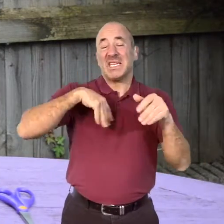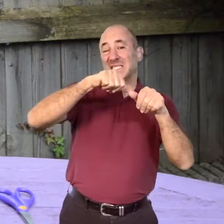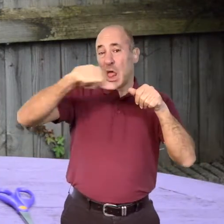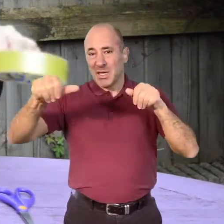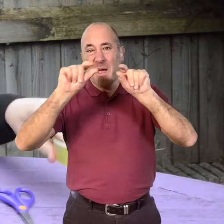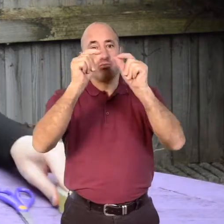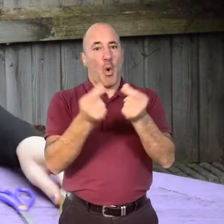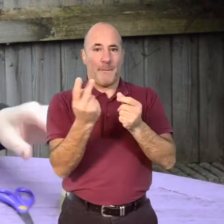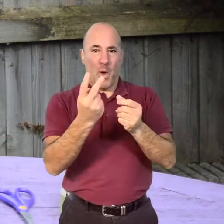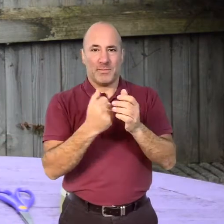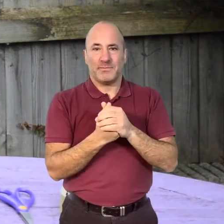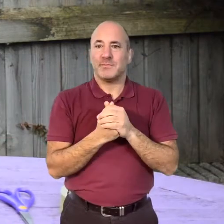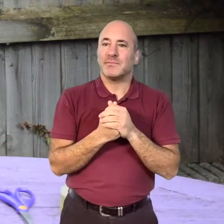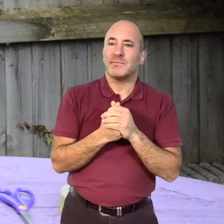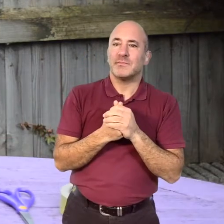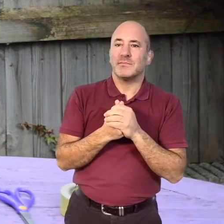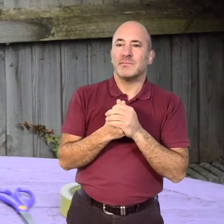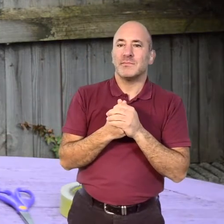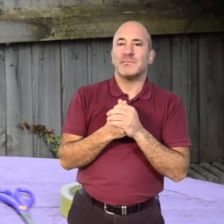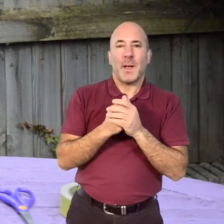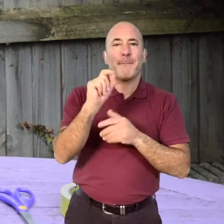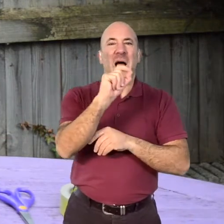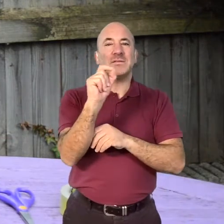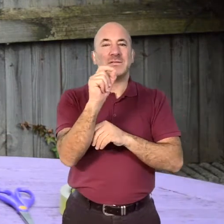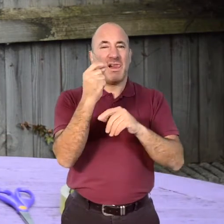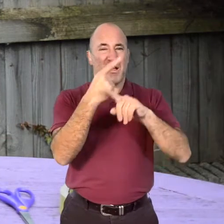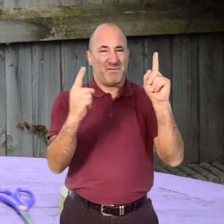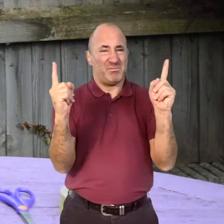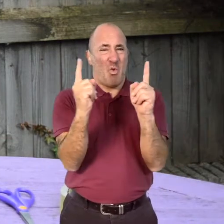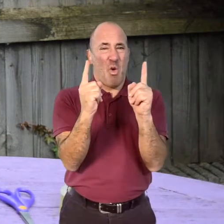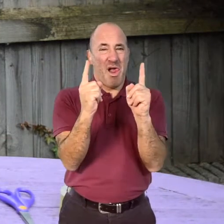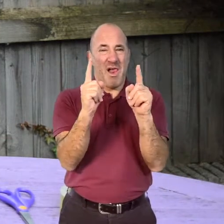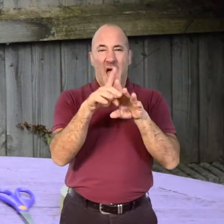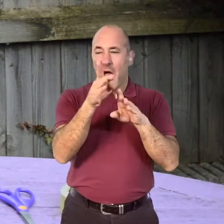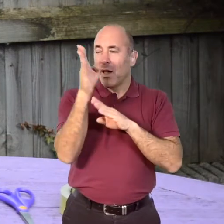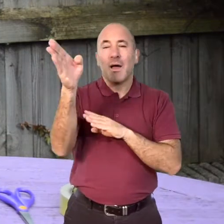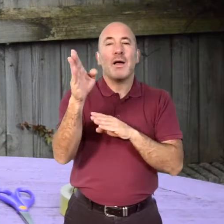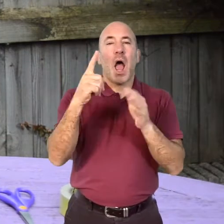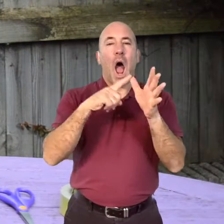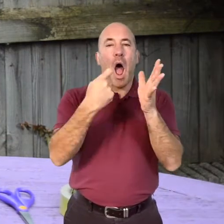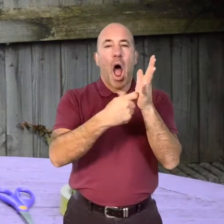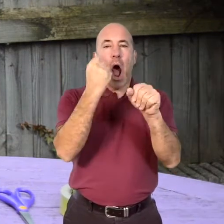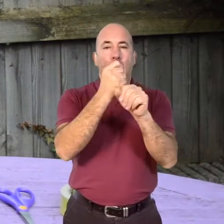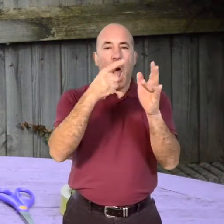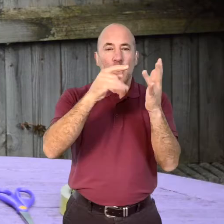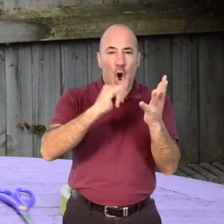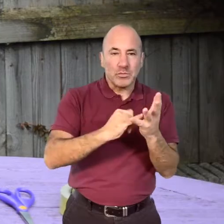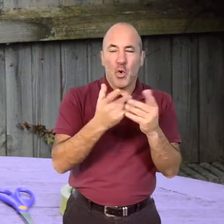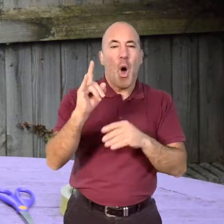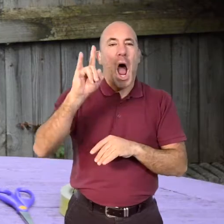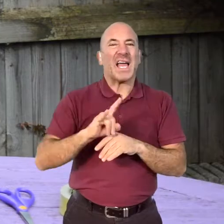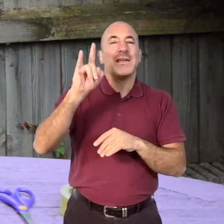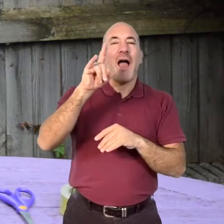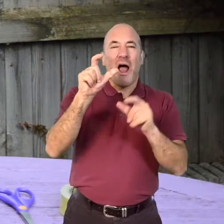well. I've got a small half-size pencil like the ones you get at Argos